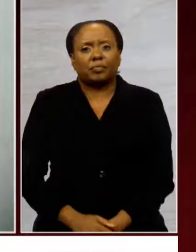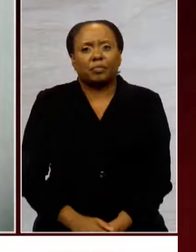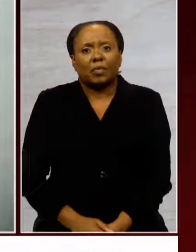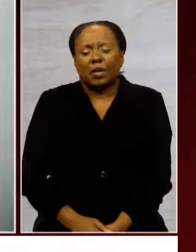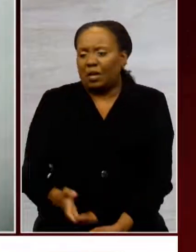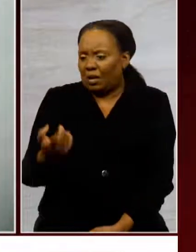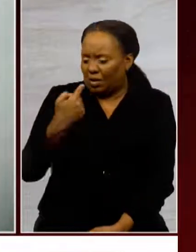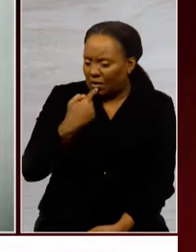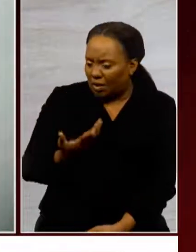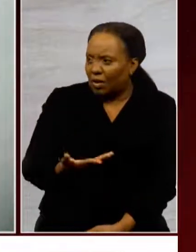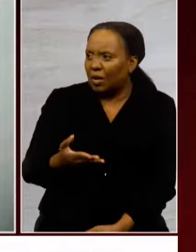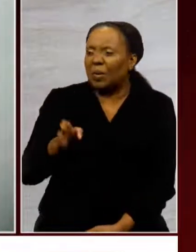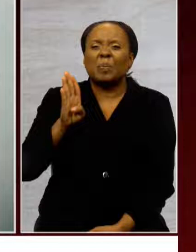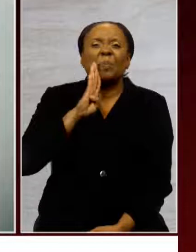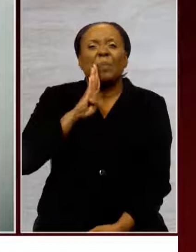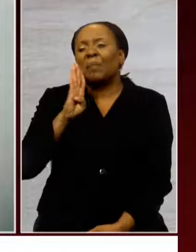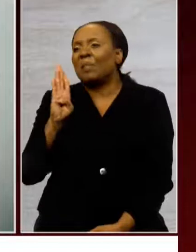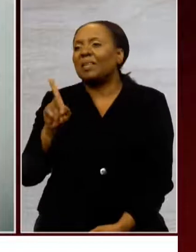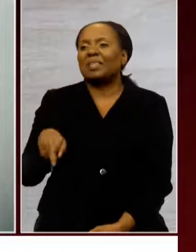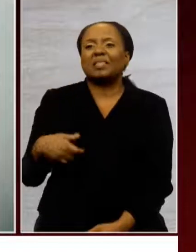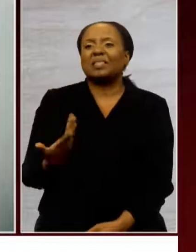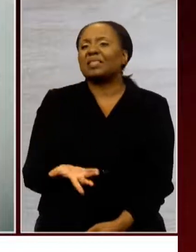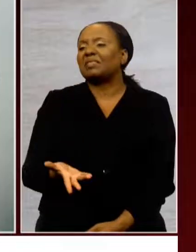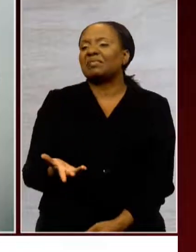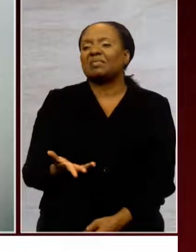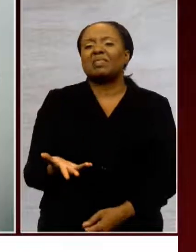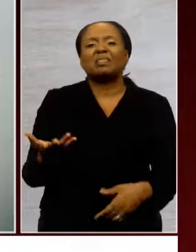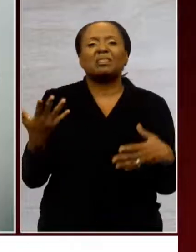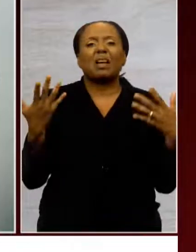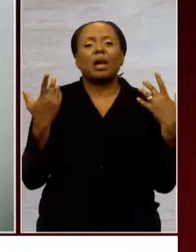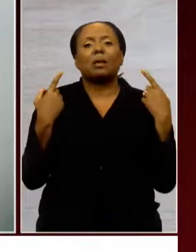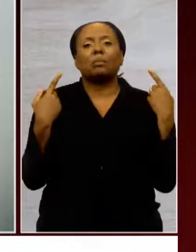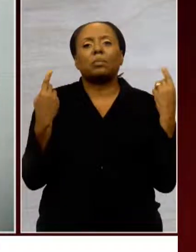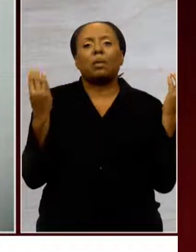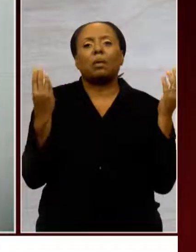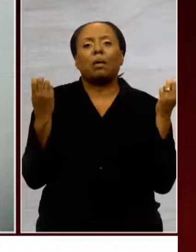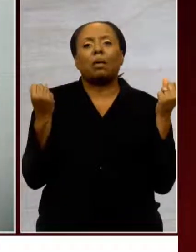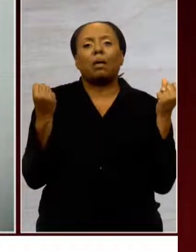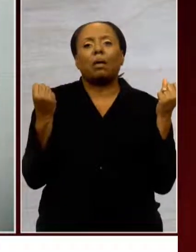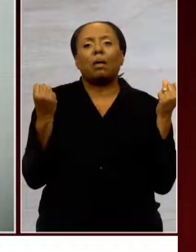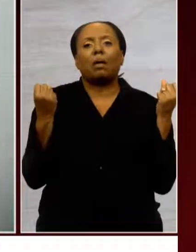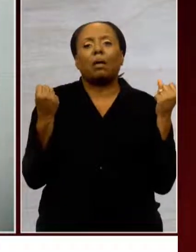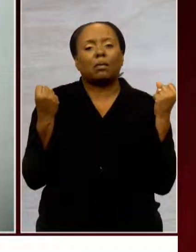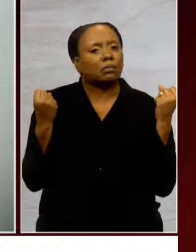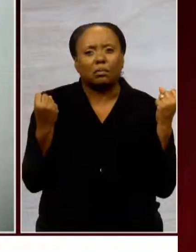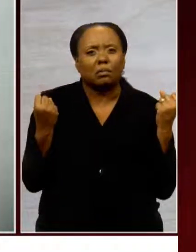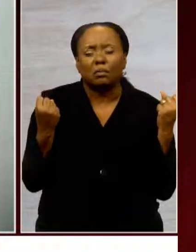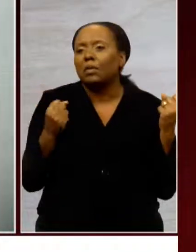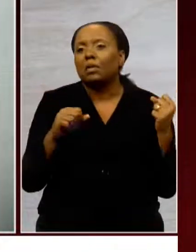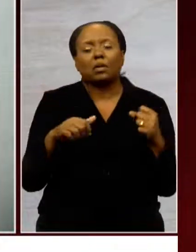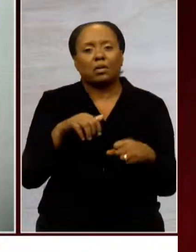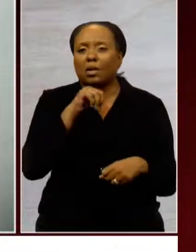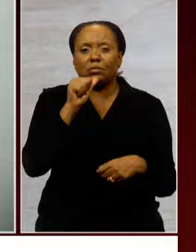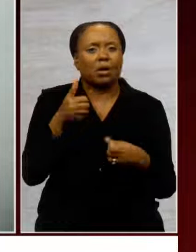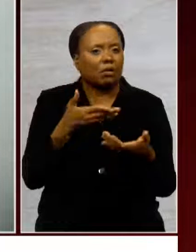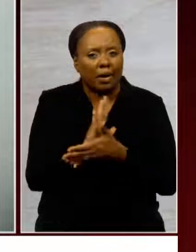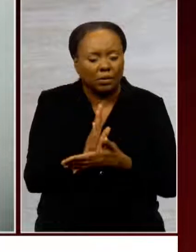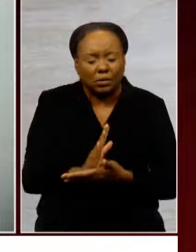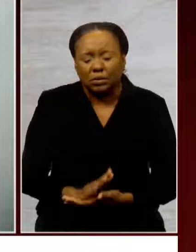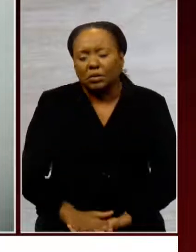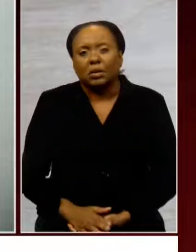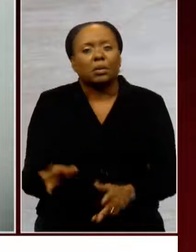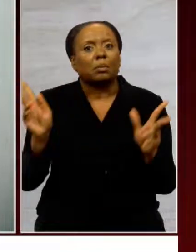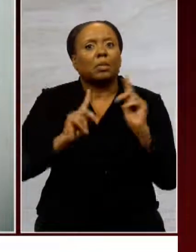that, Bonnie should just not do that, she could just keep her face still, that's infringing on their rights. People need to